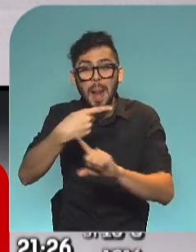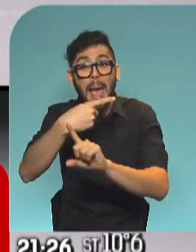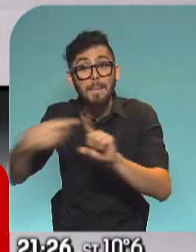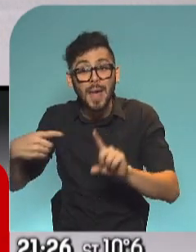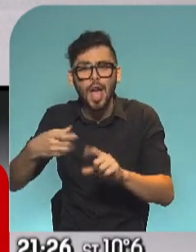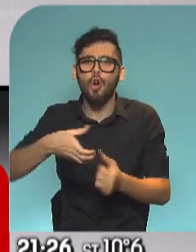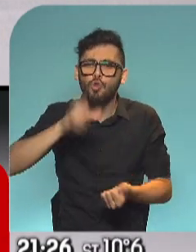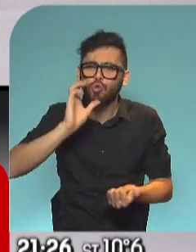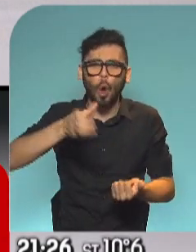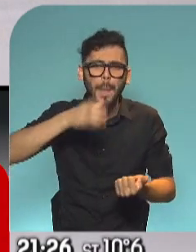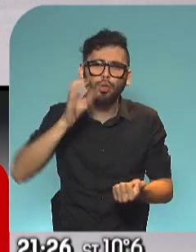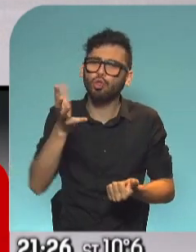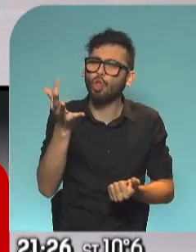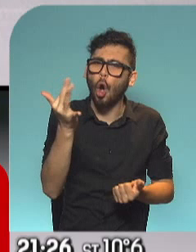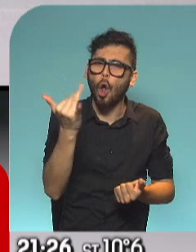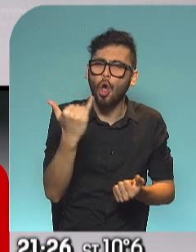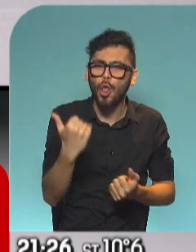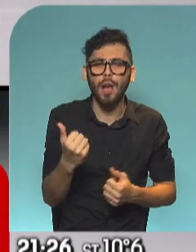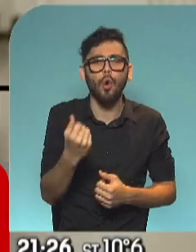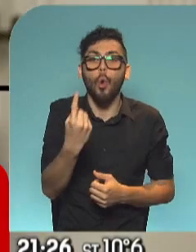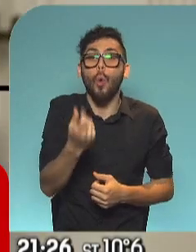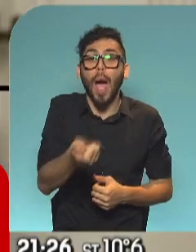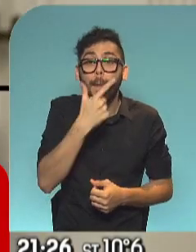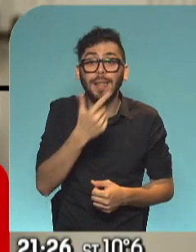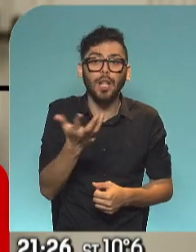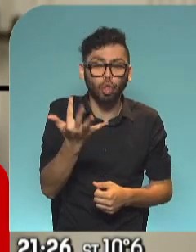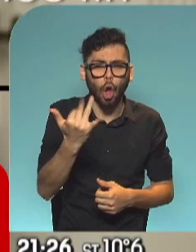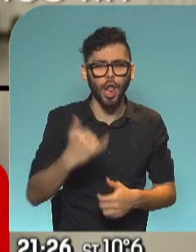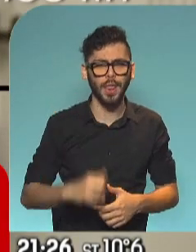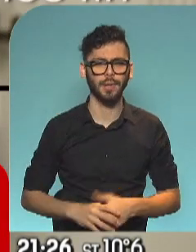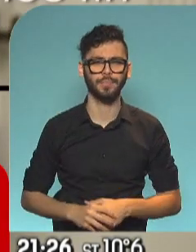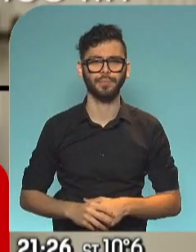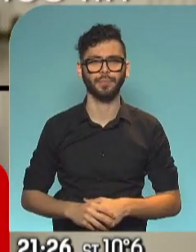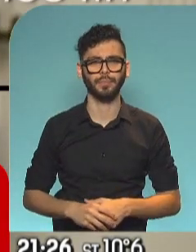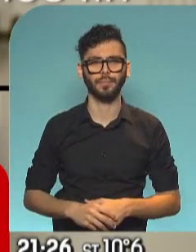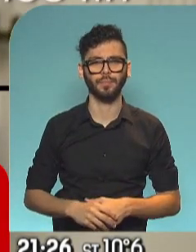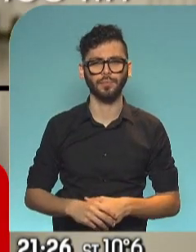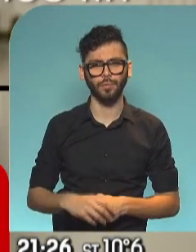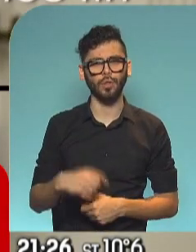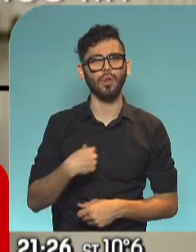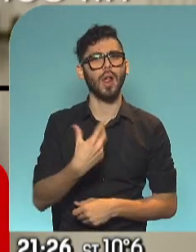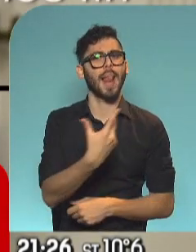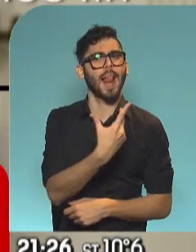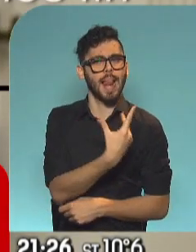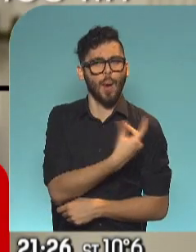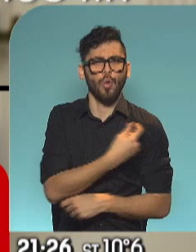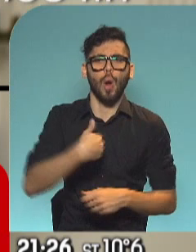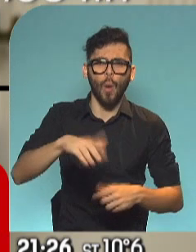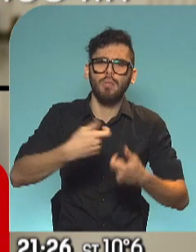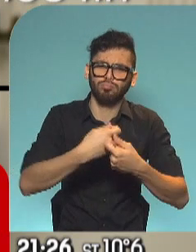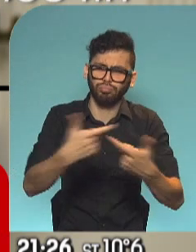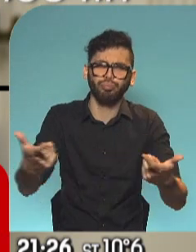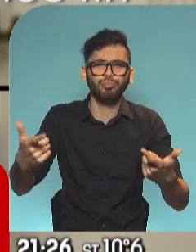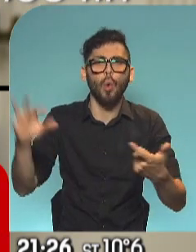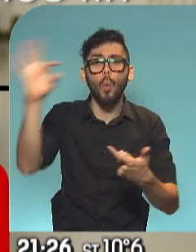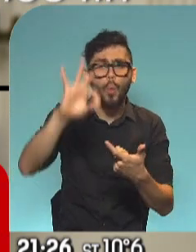At some point, every day, I take a pill every day. We will distribute a vaccine. We will defeat the